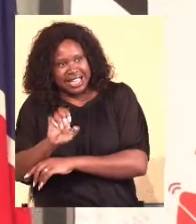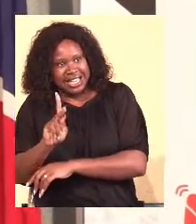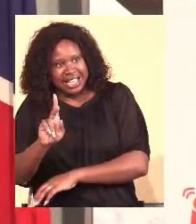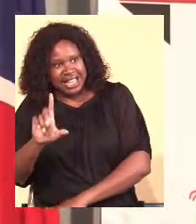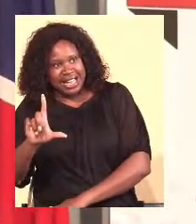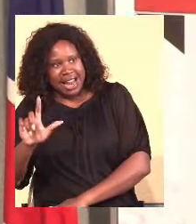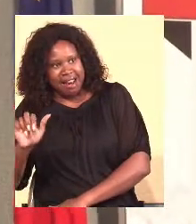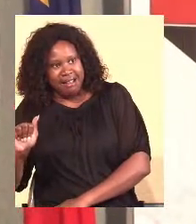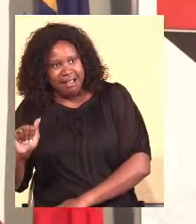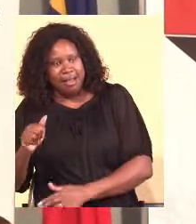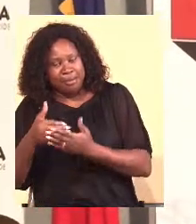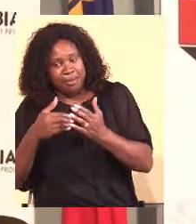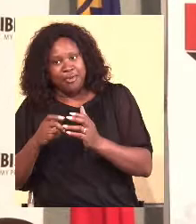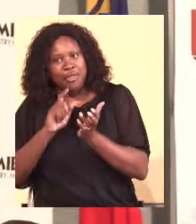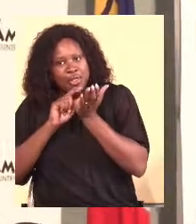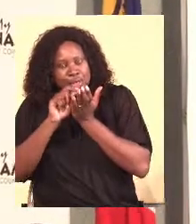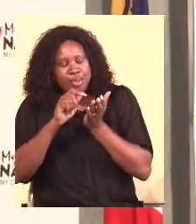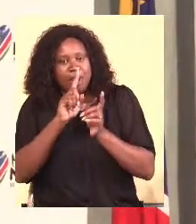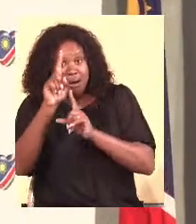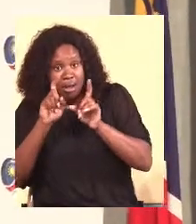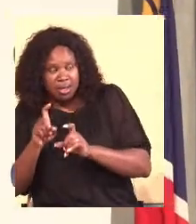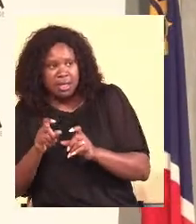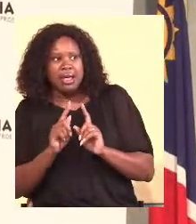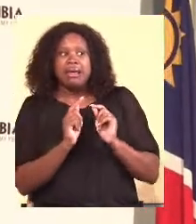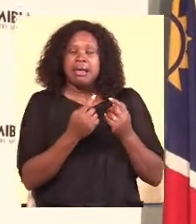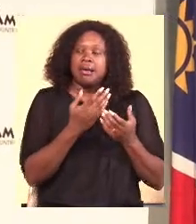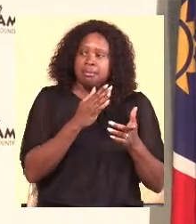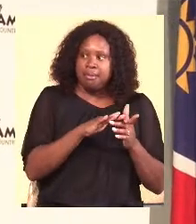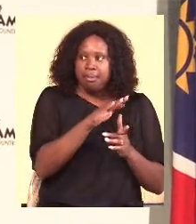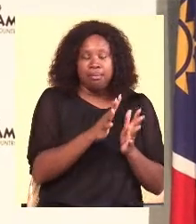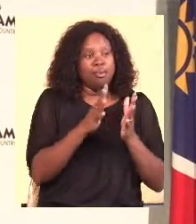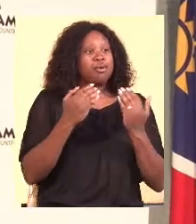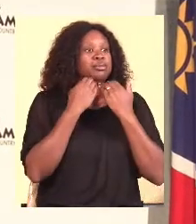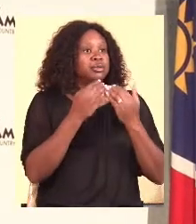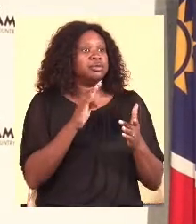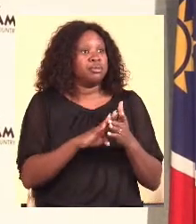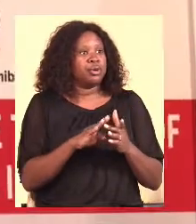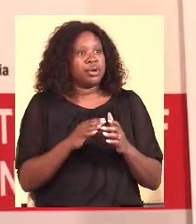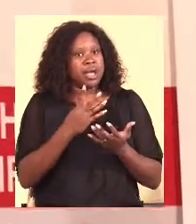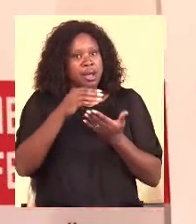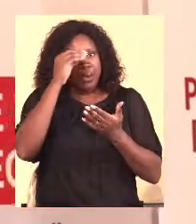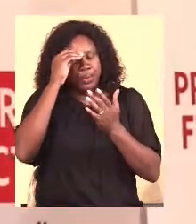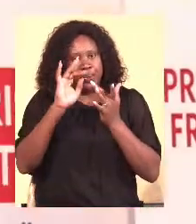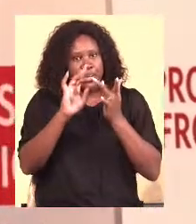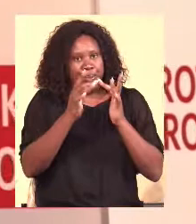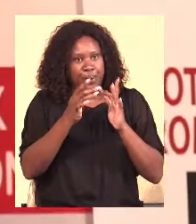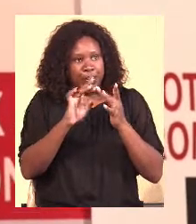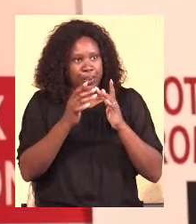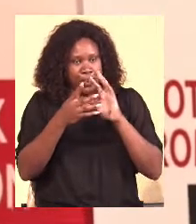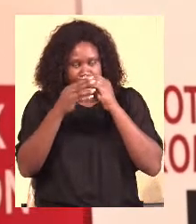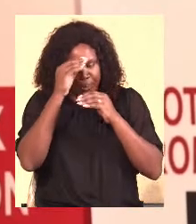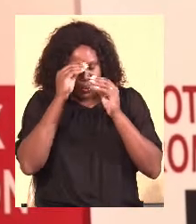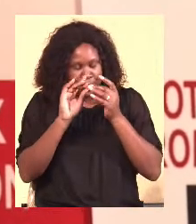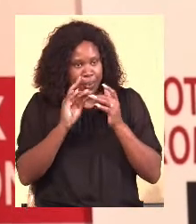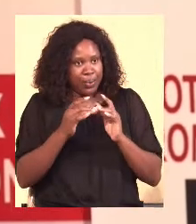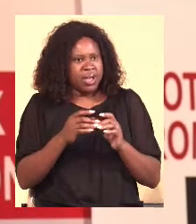us any questions around, of course, the task force, but more importantly around e-learning, as the Director of ICT at